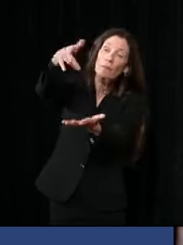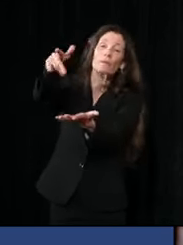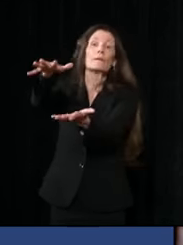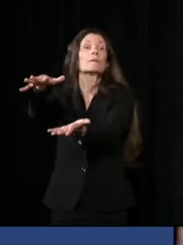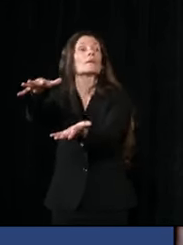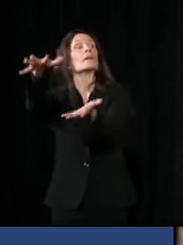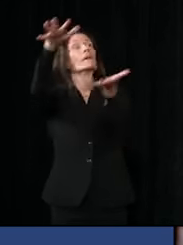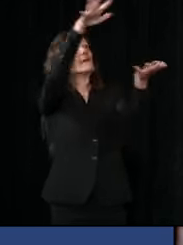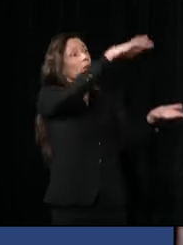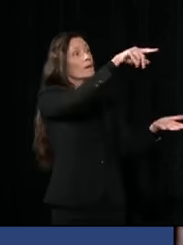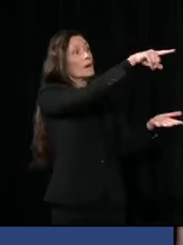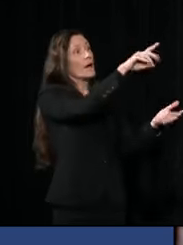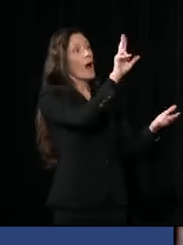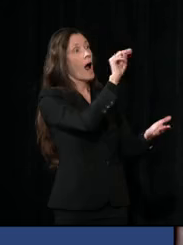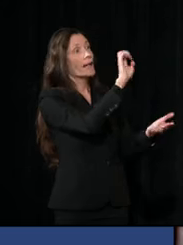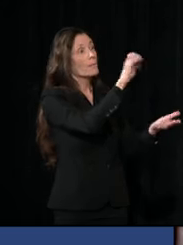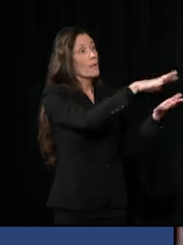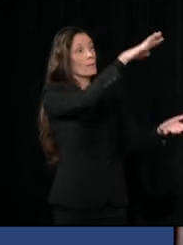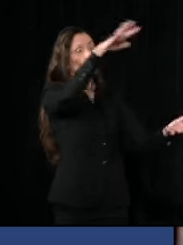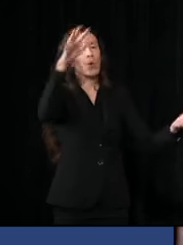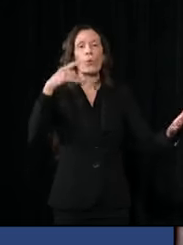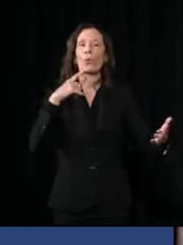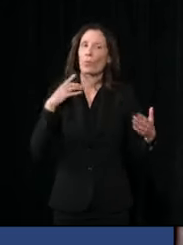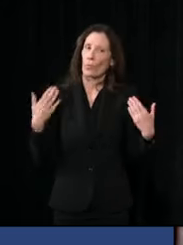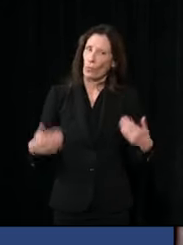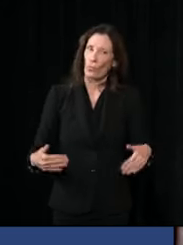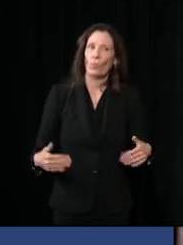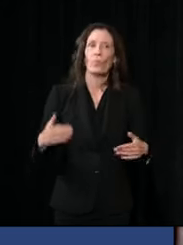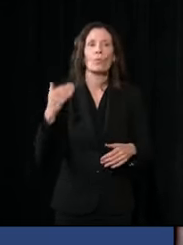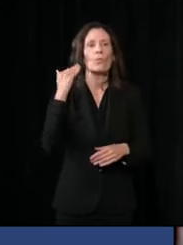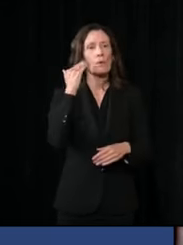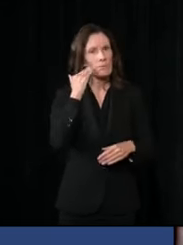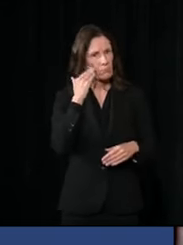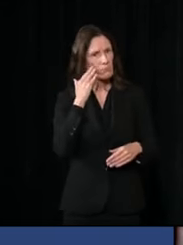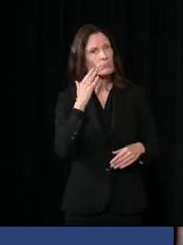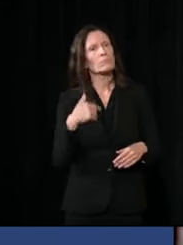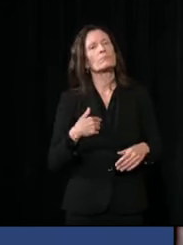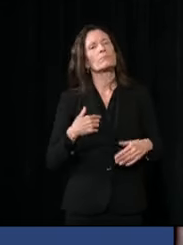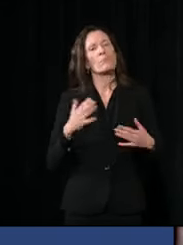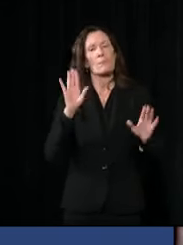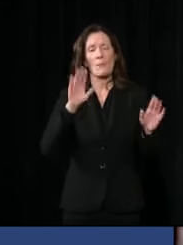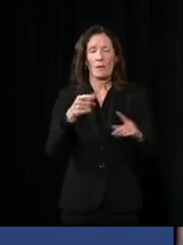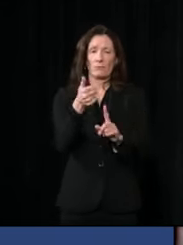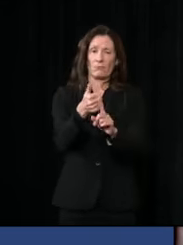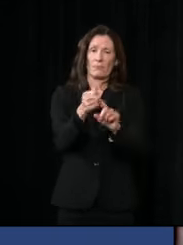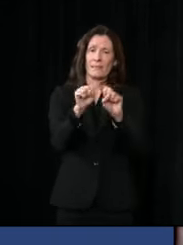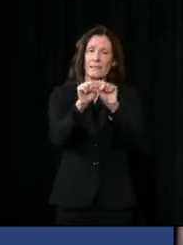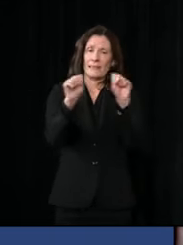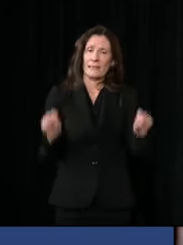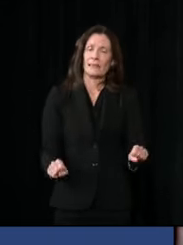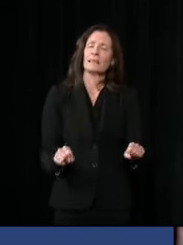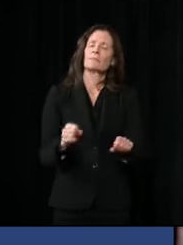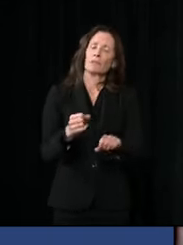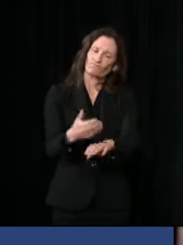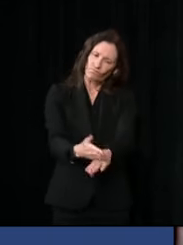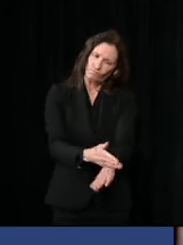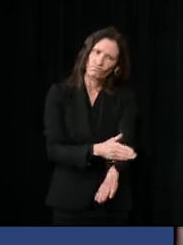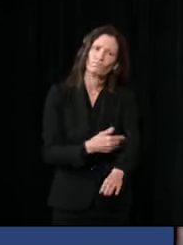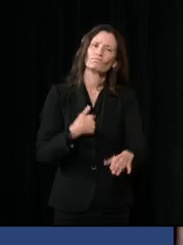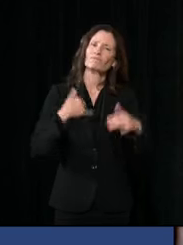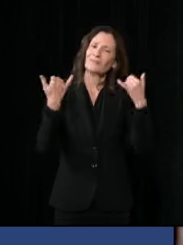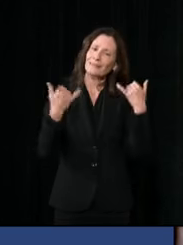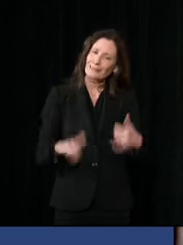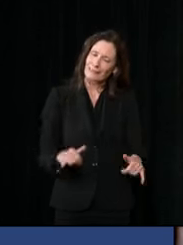that I am very interested in improving. We will continue to work very hard in the Department of Labor and